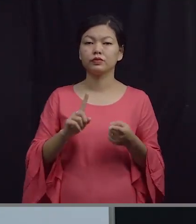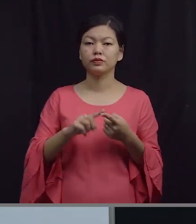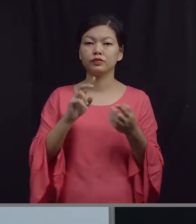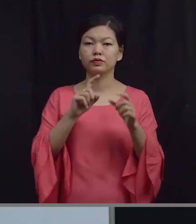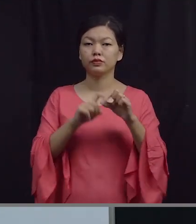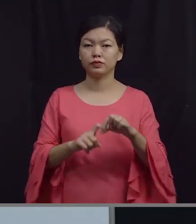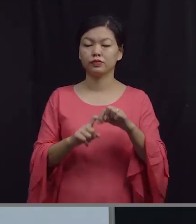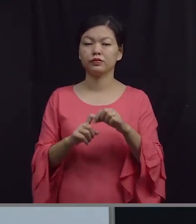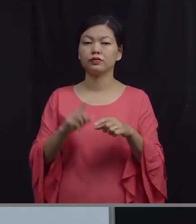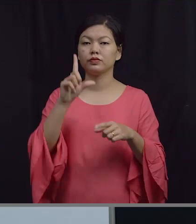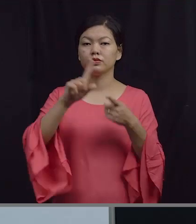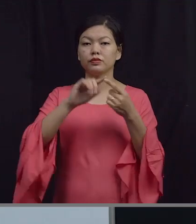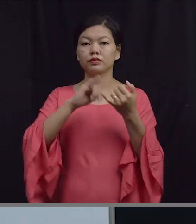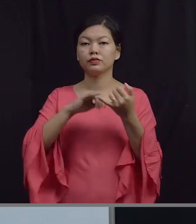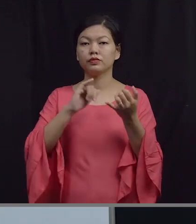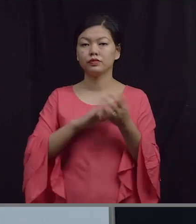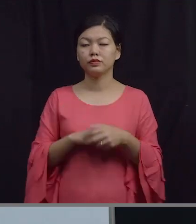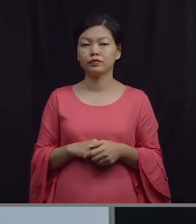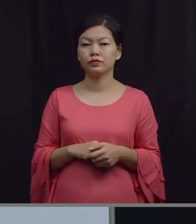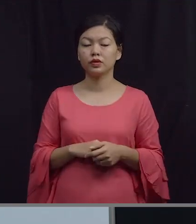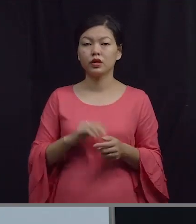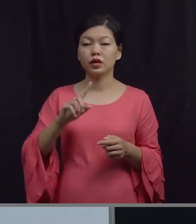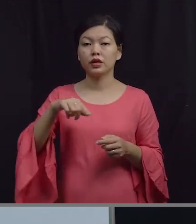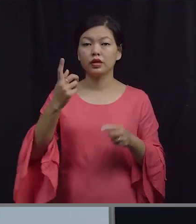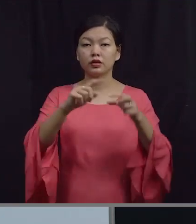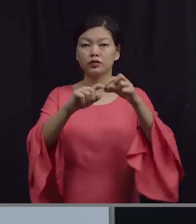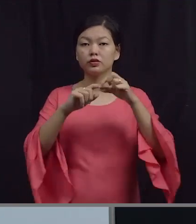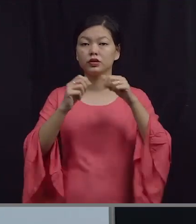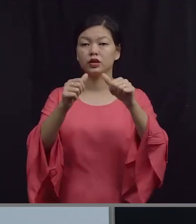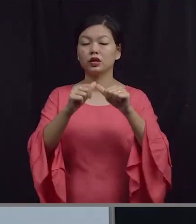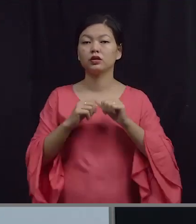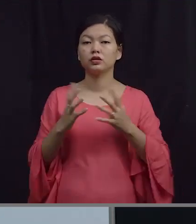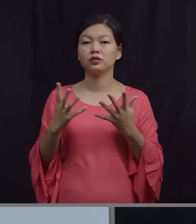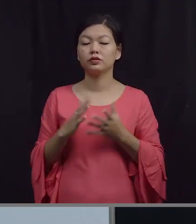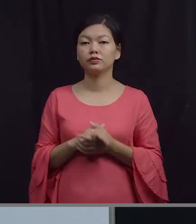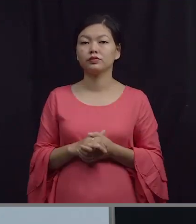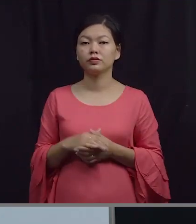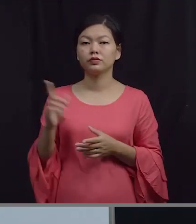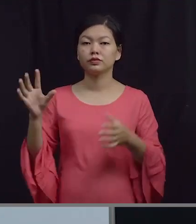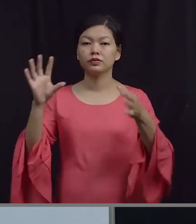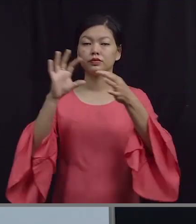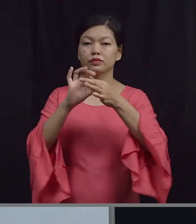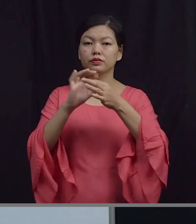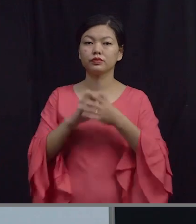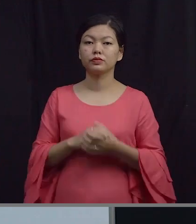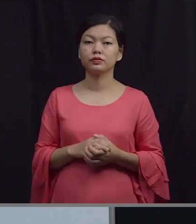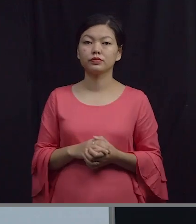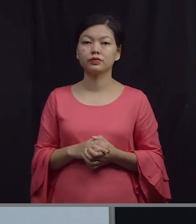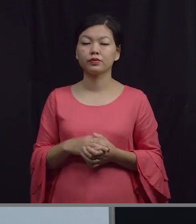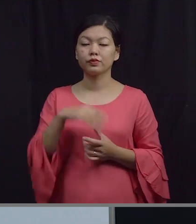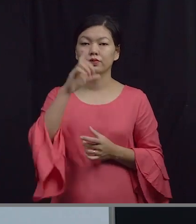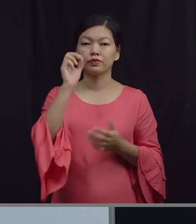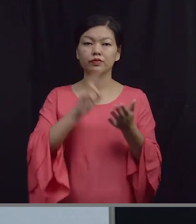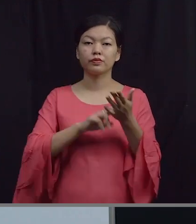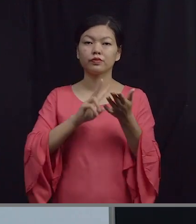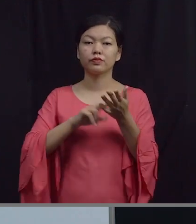of lenses. And the next part of the question they are asking, so if this, so they have combined this convex